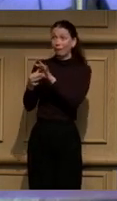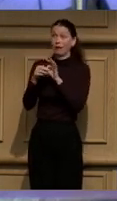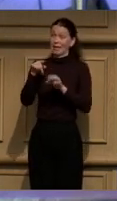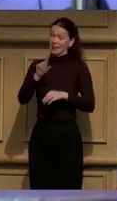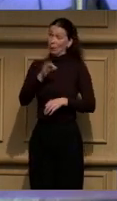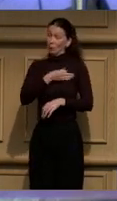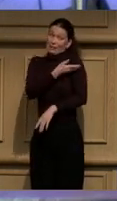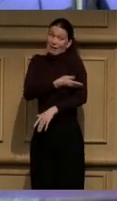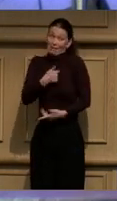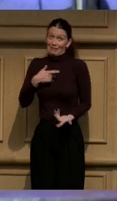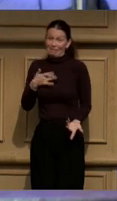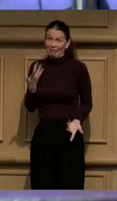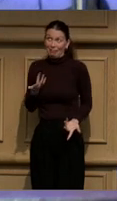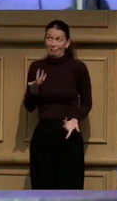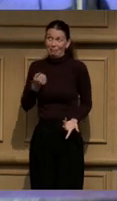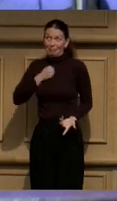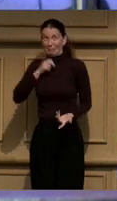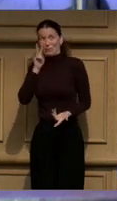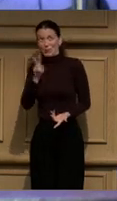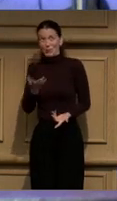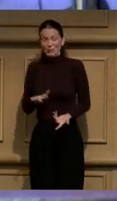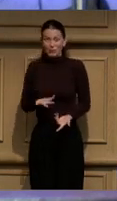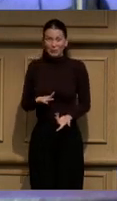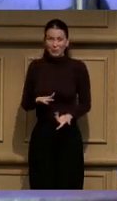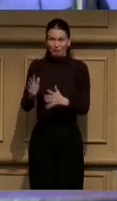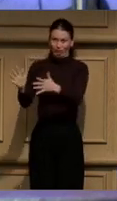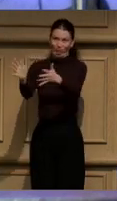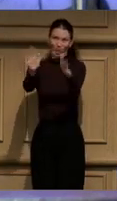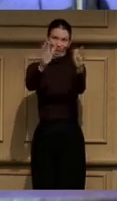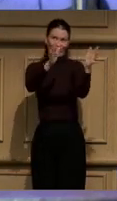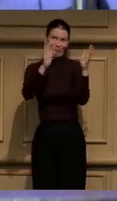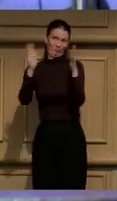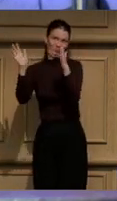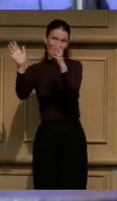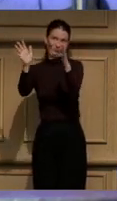start. Or, well, they, yeah. Yes.